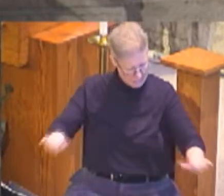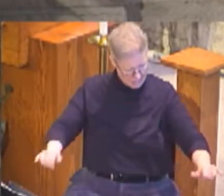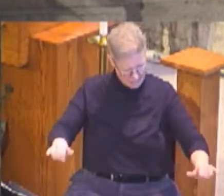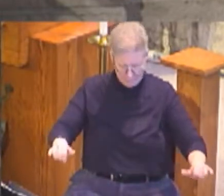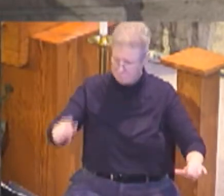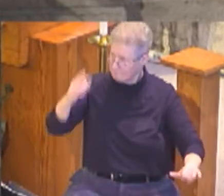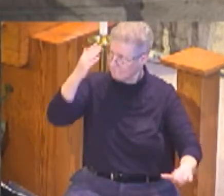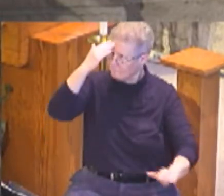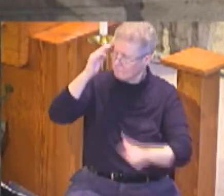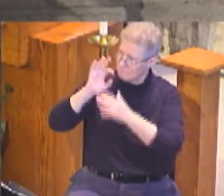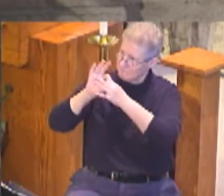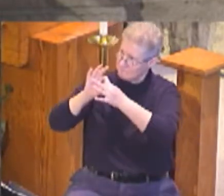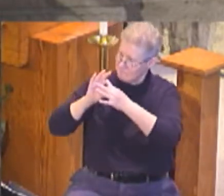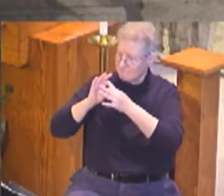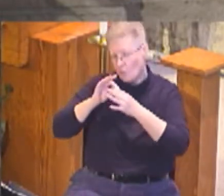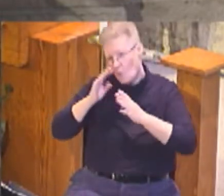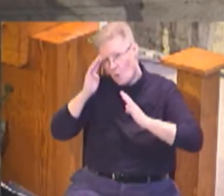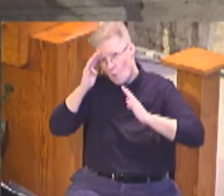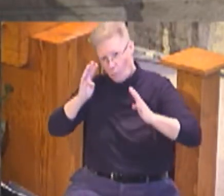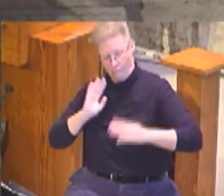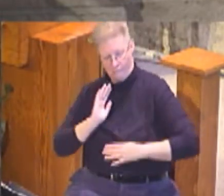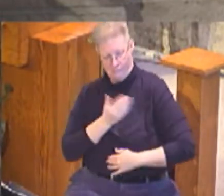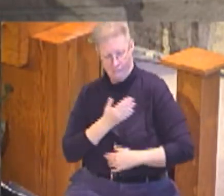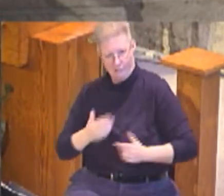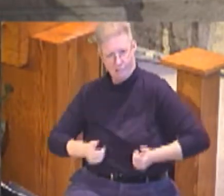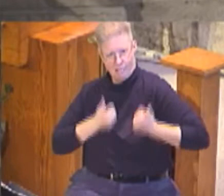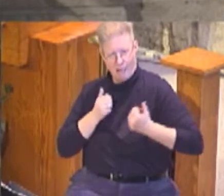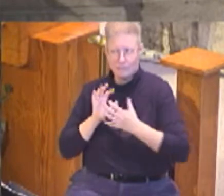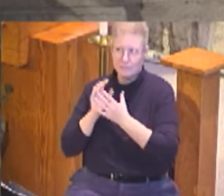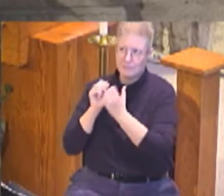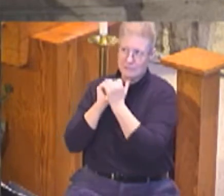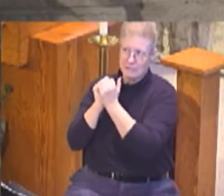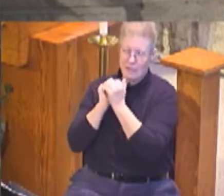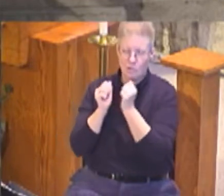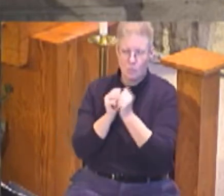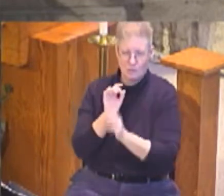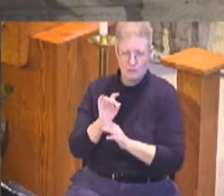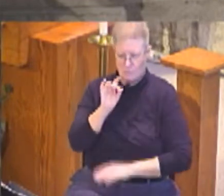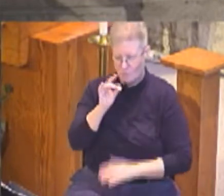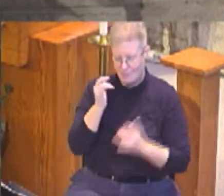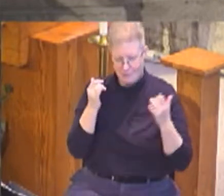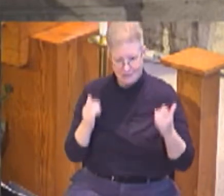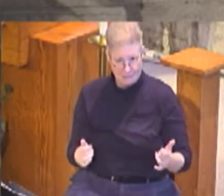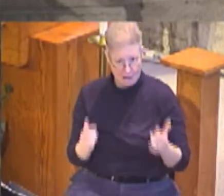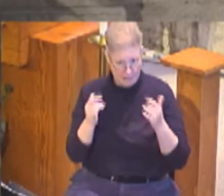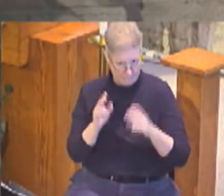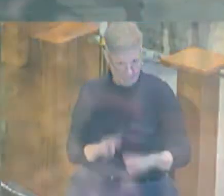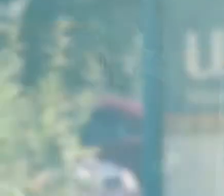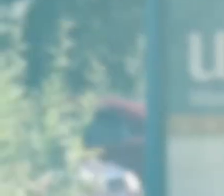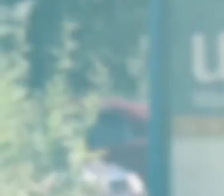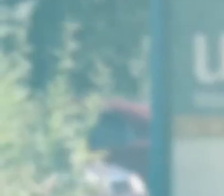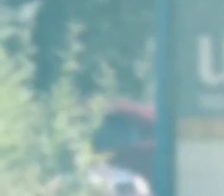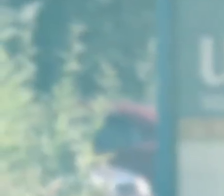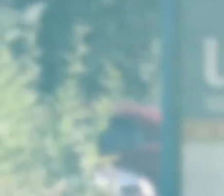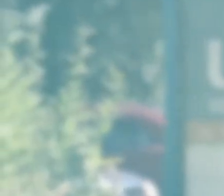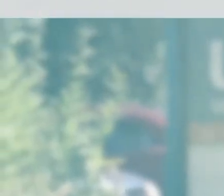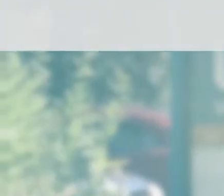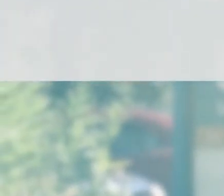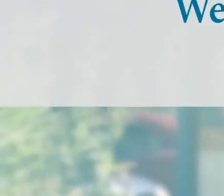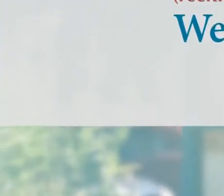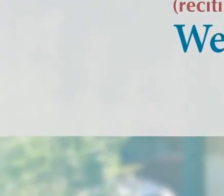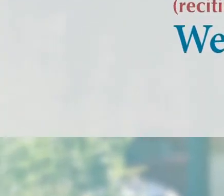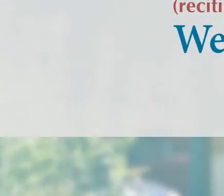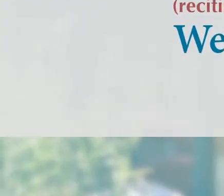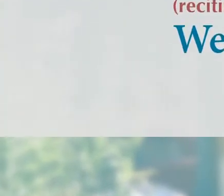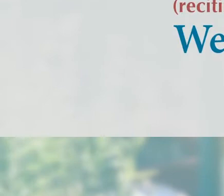spirit. And let's do our core values now. We are loving, transforming,